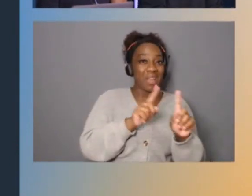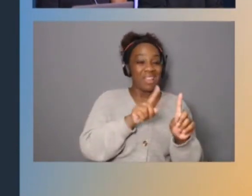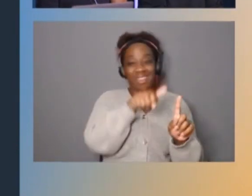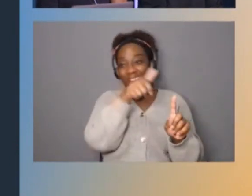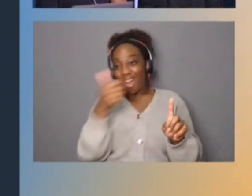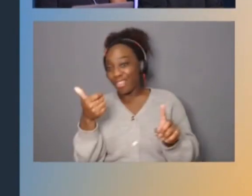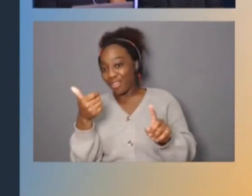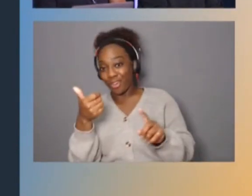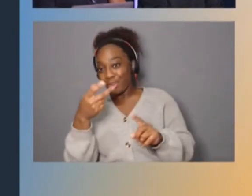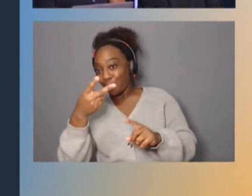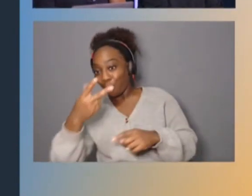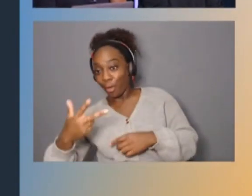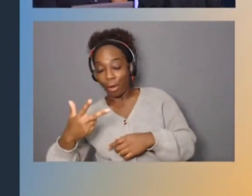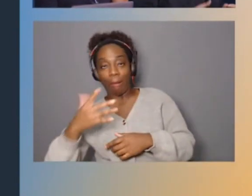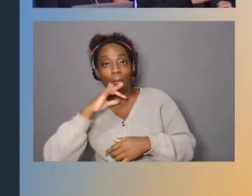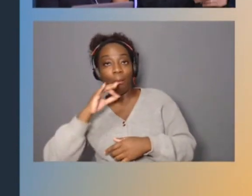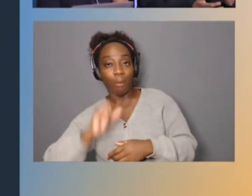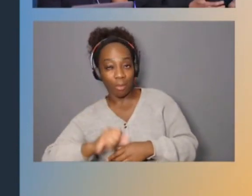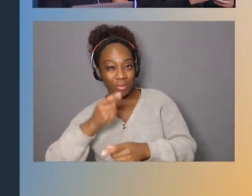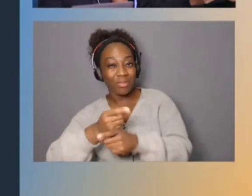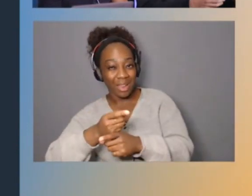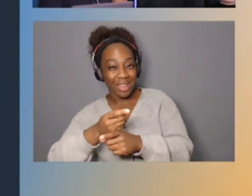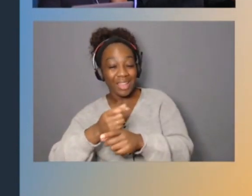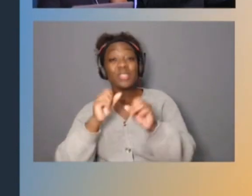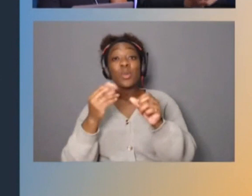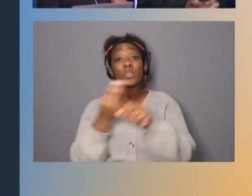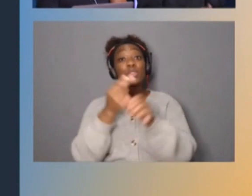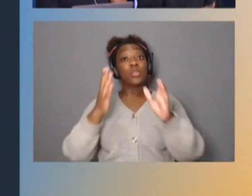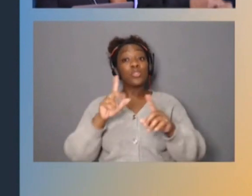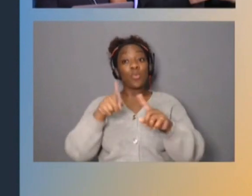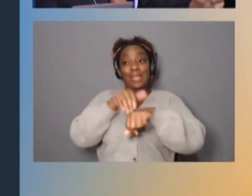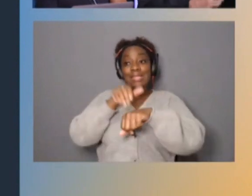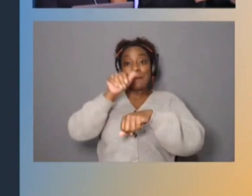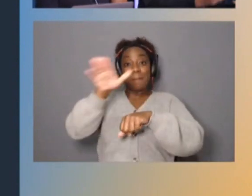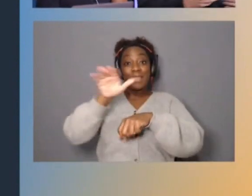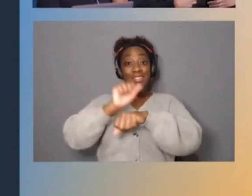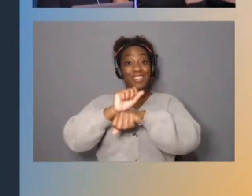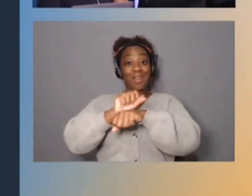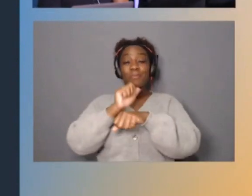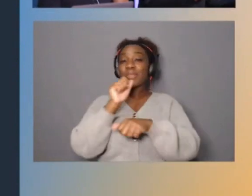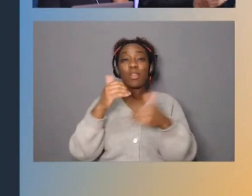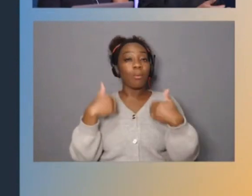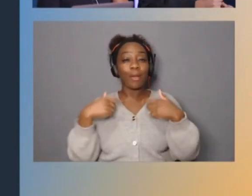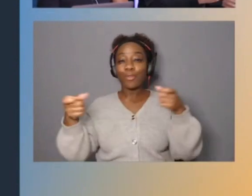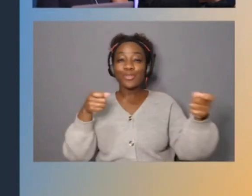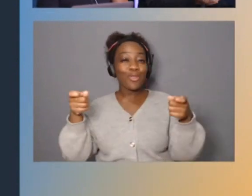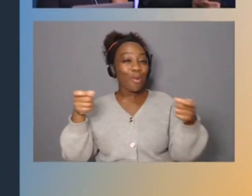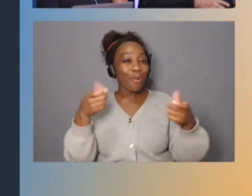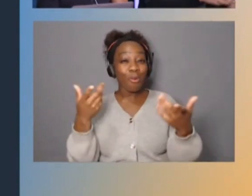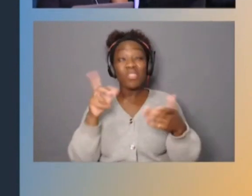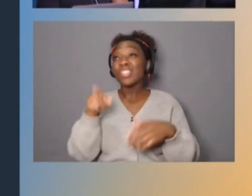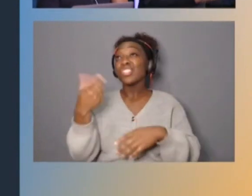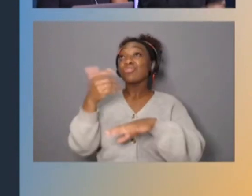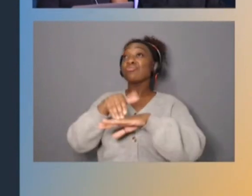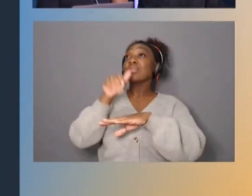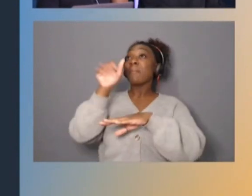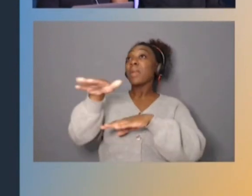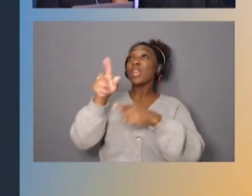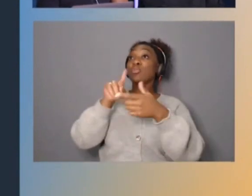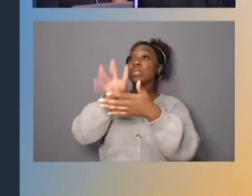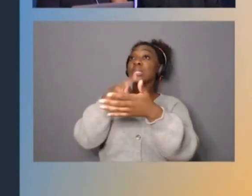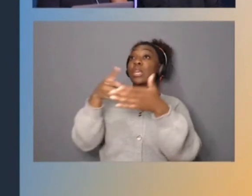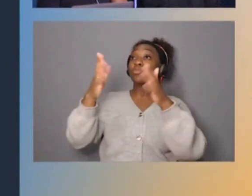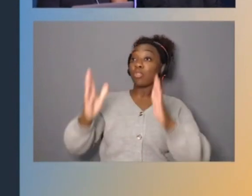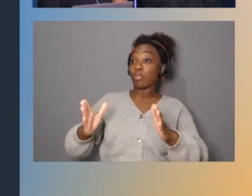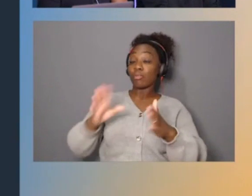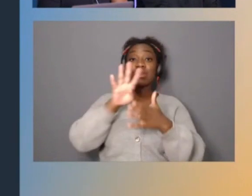old and so on, right? And users, when they submit their jobs, they don't really have that control, right? They just submit the job to the scheduler, and scheduler allocates